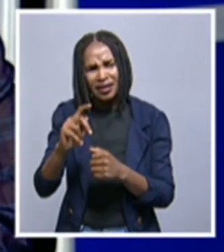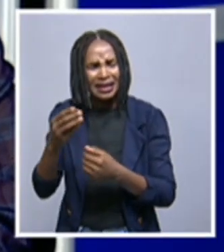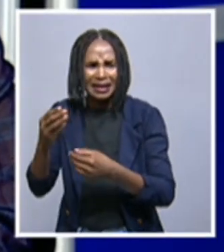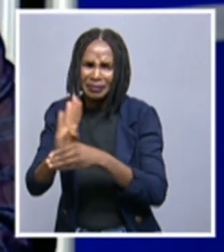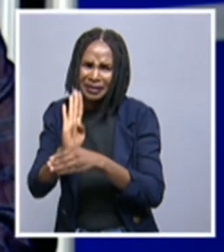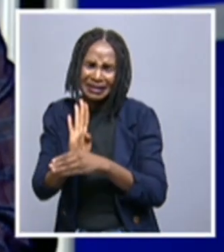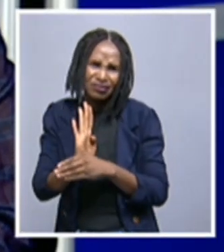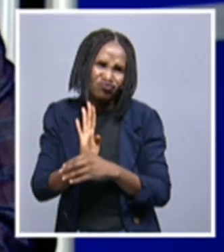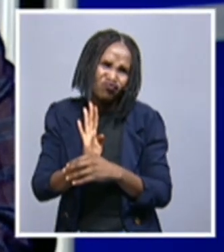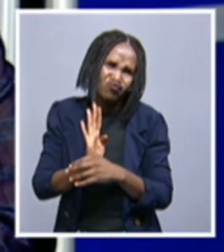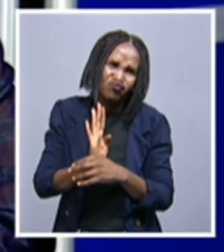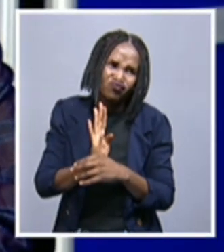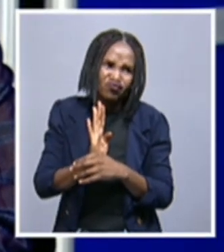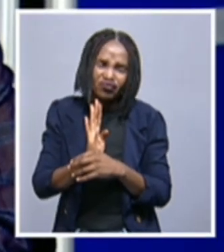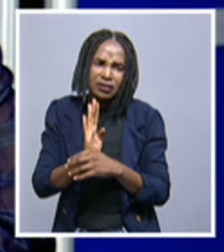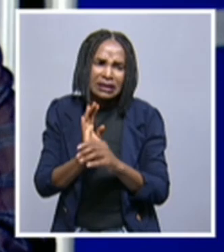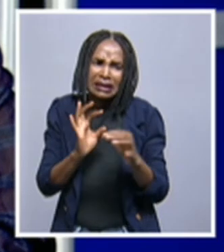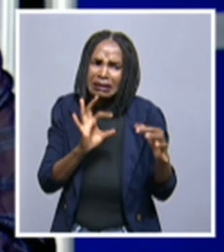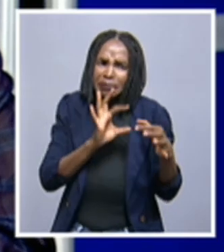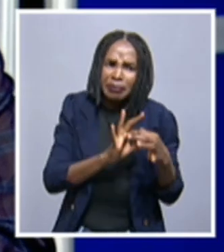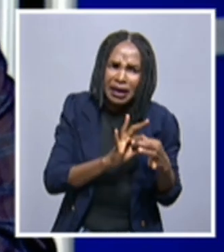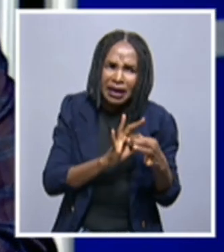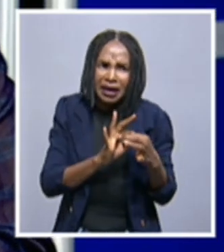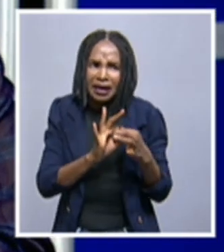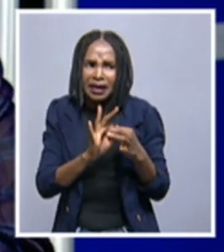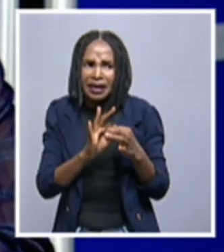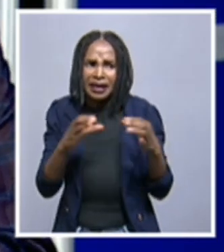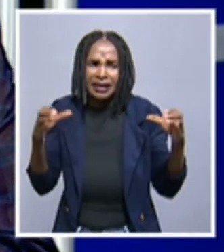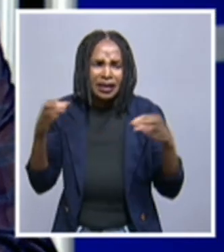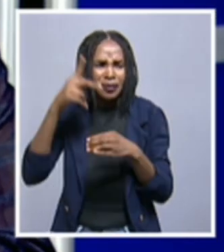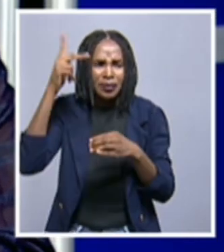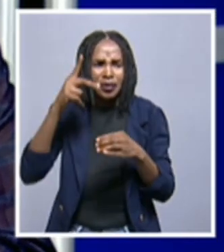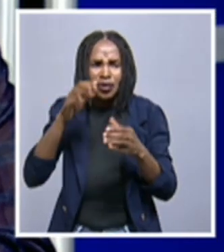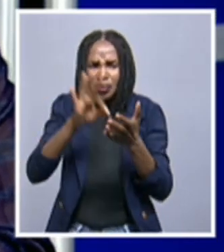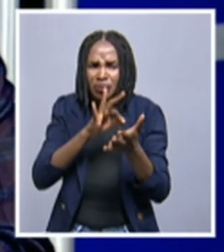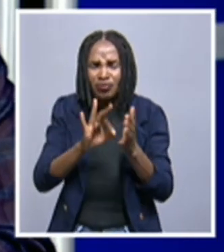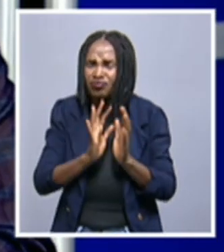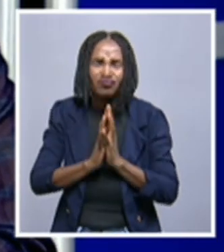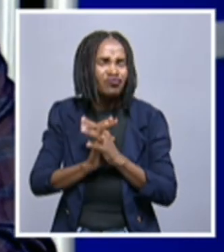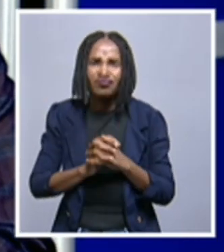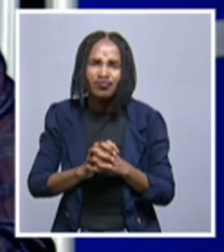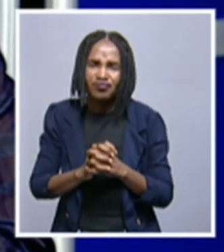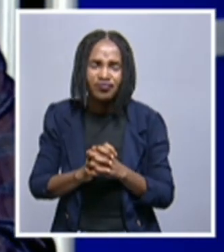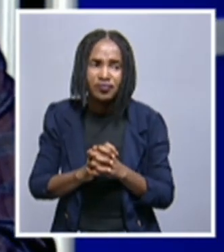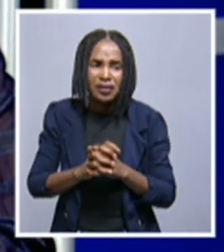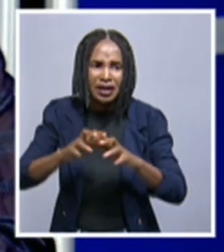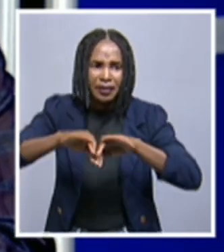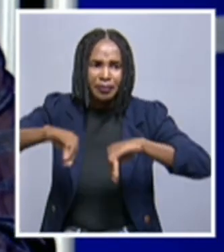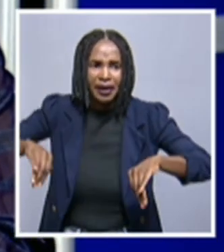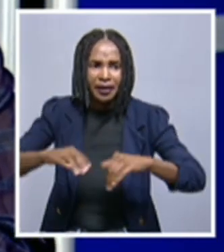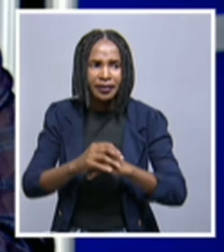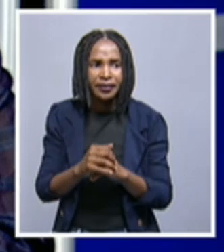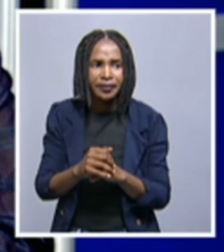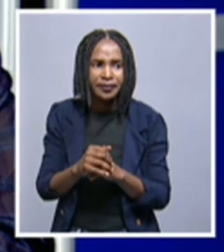are hardly affected by these campaign issues. Why is that the